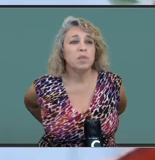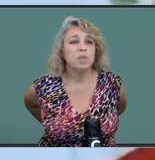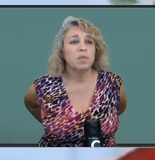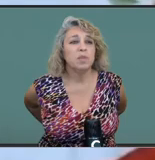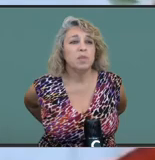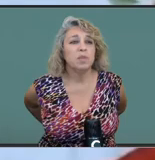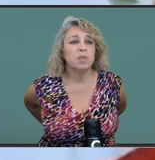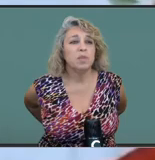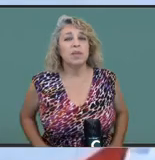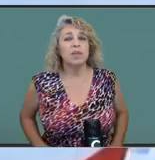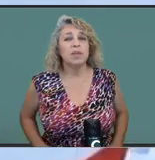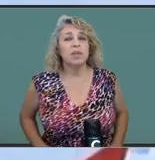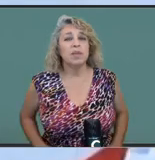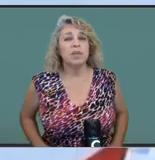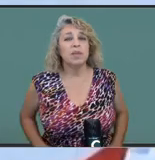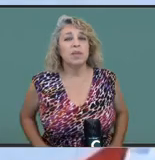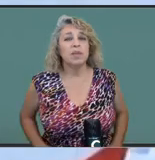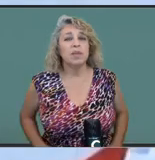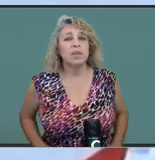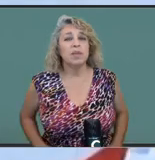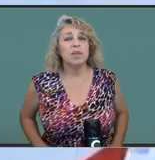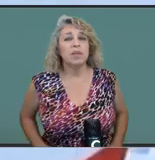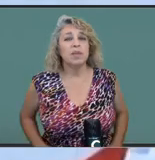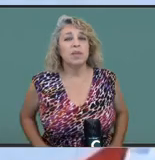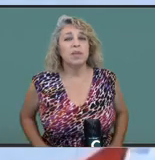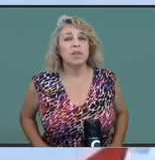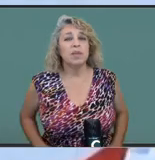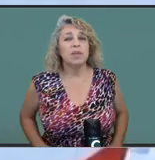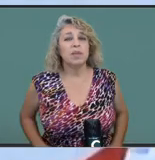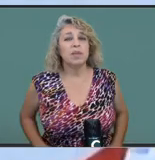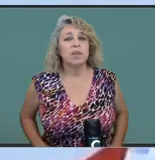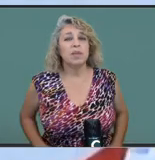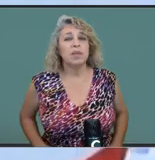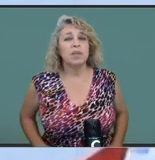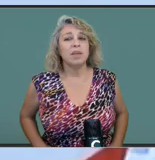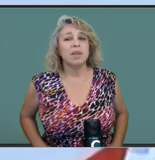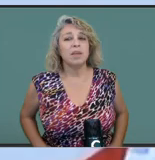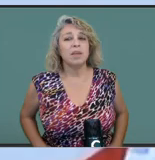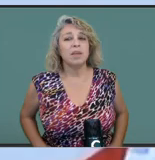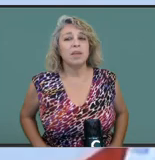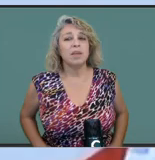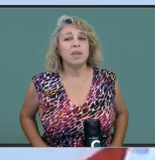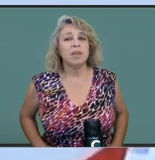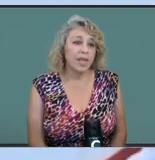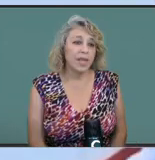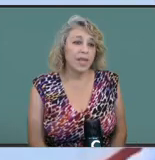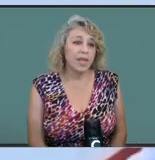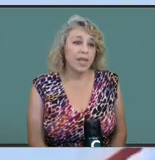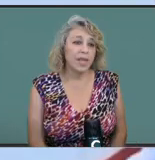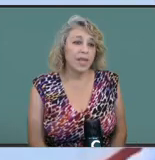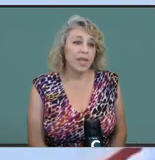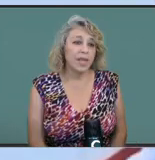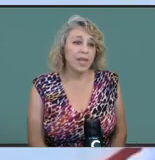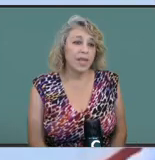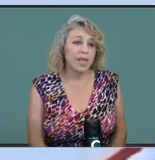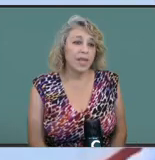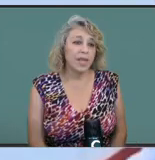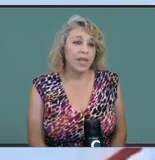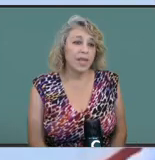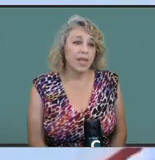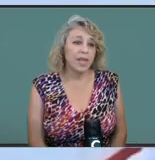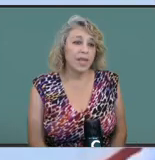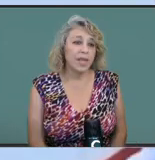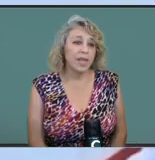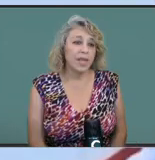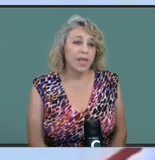that there not be a shortage of medications that's number one and I then I said here